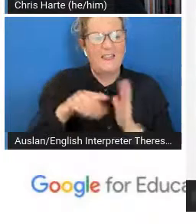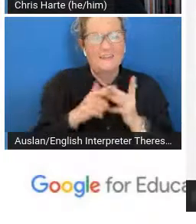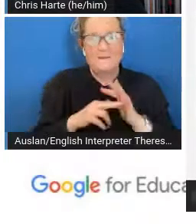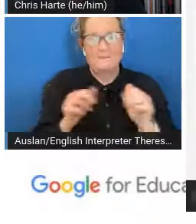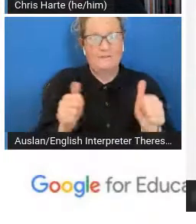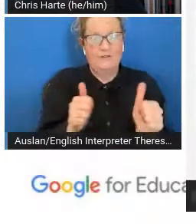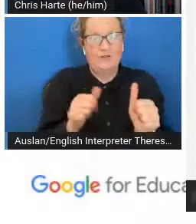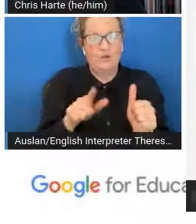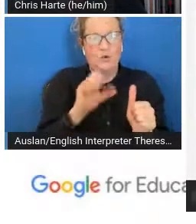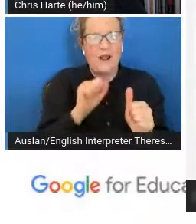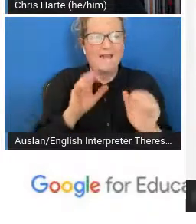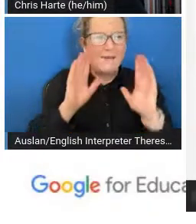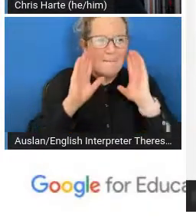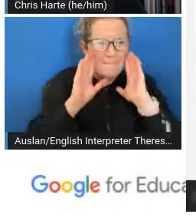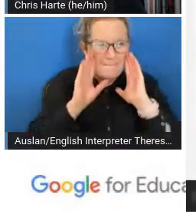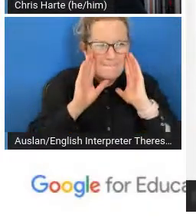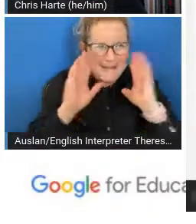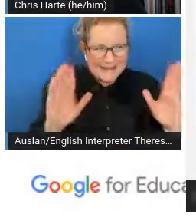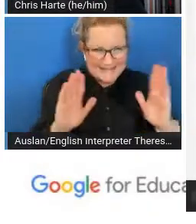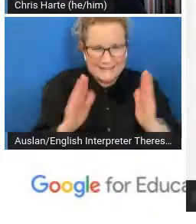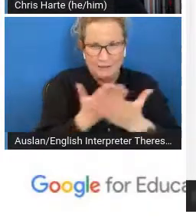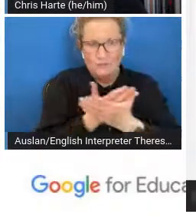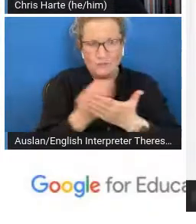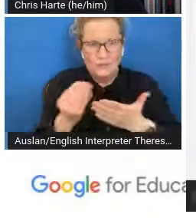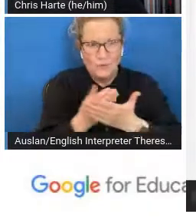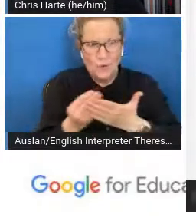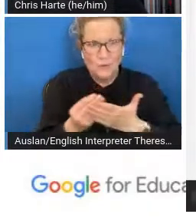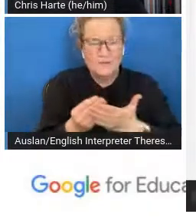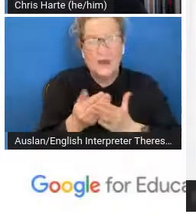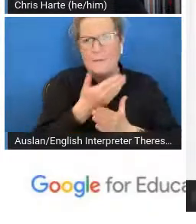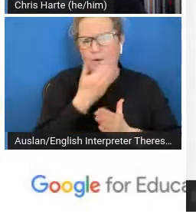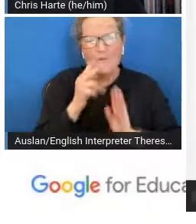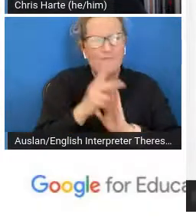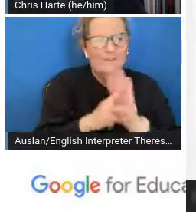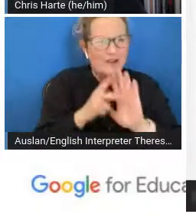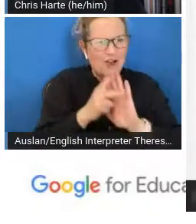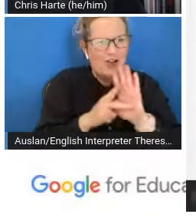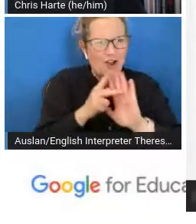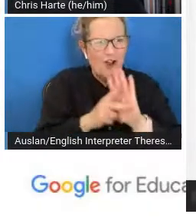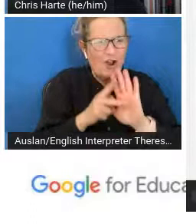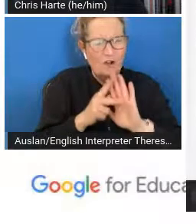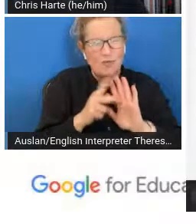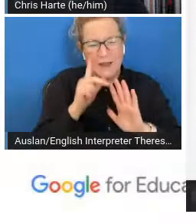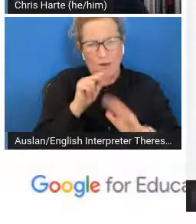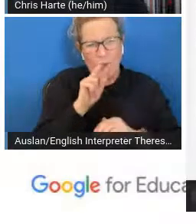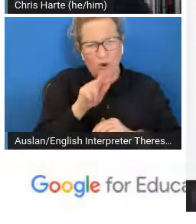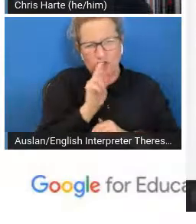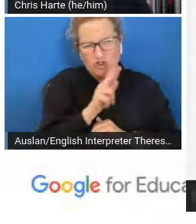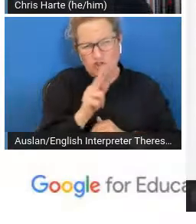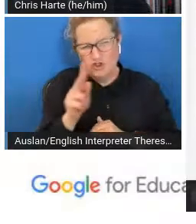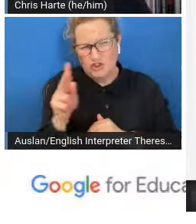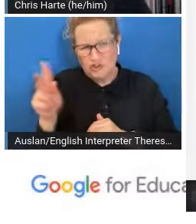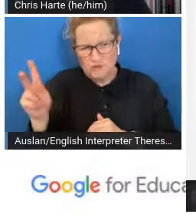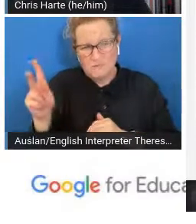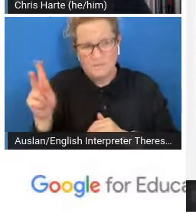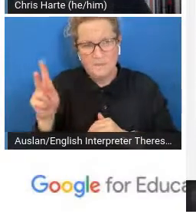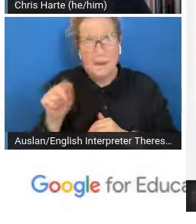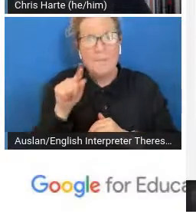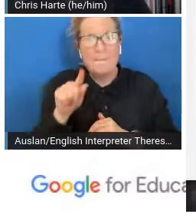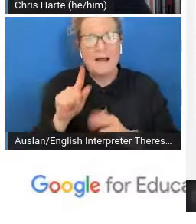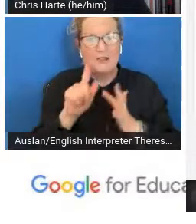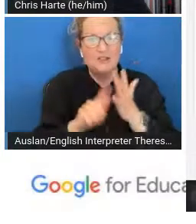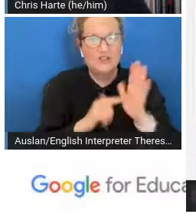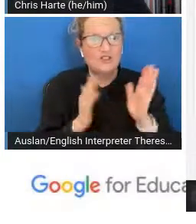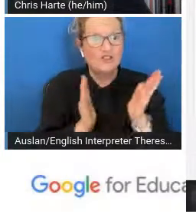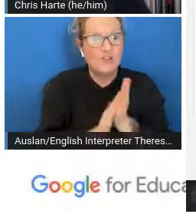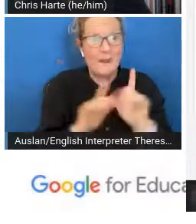amazing micro-credential and these beautiful videos to watch back on for years to come, but you'll also have this Jamboard with all of